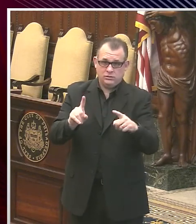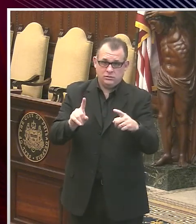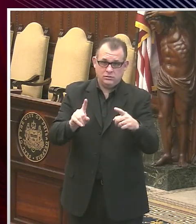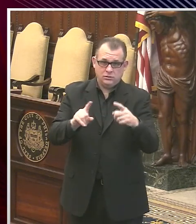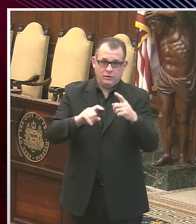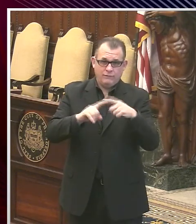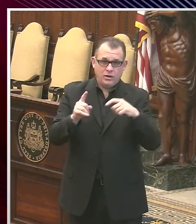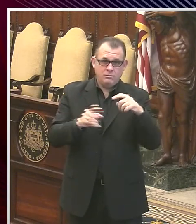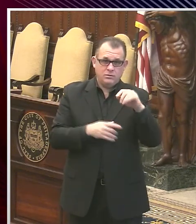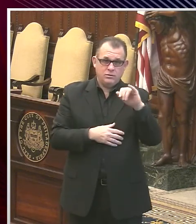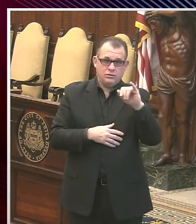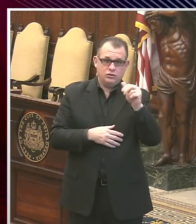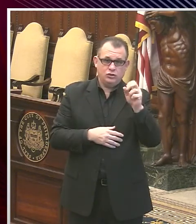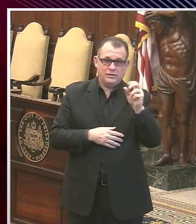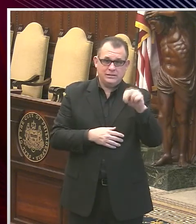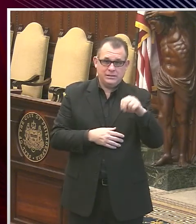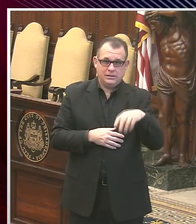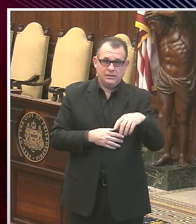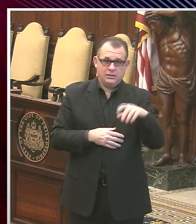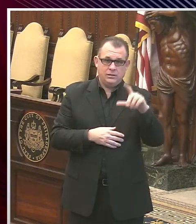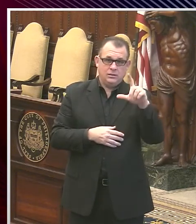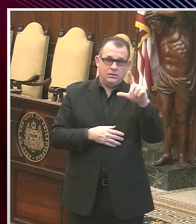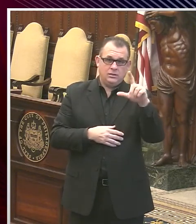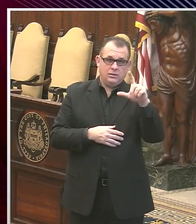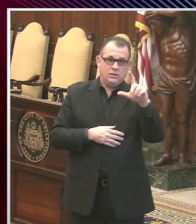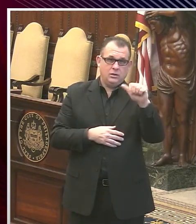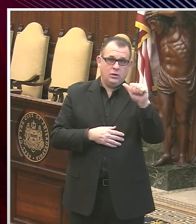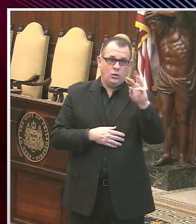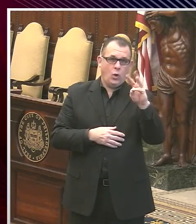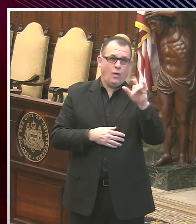question from Jason Laughlin of the Inquirer.